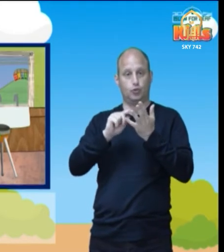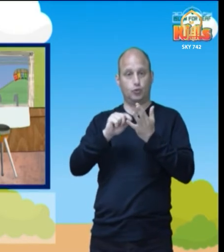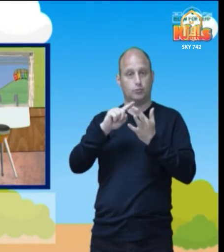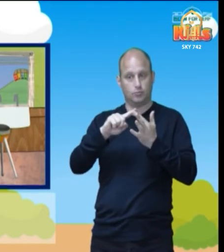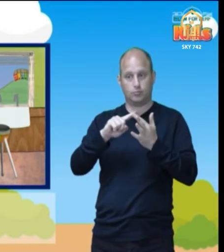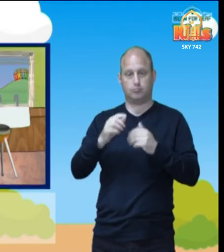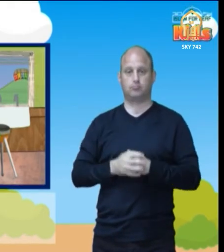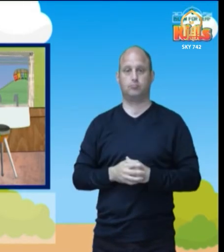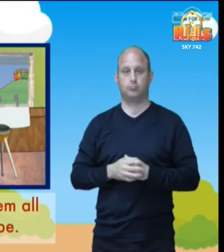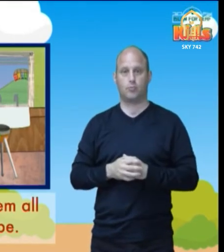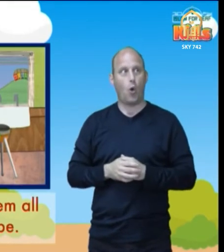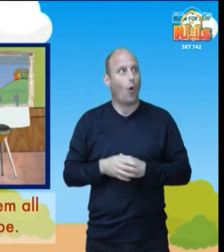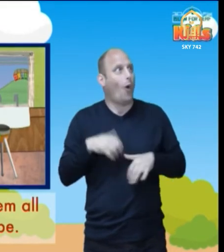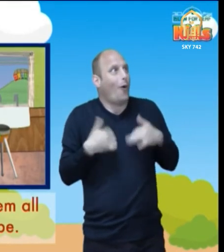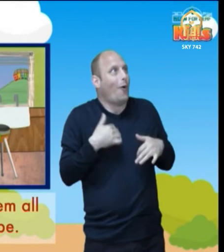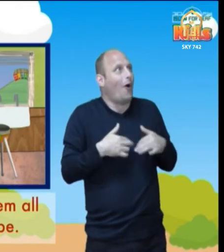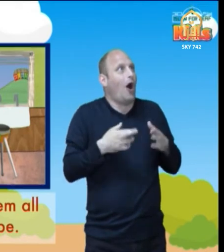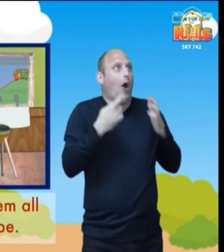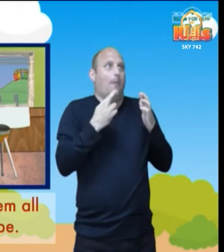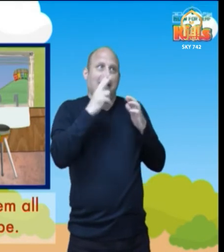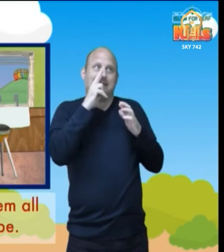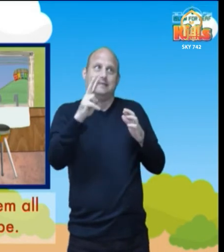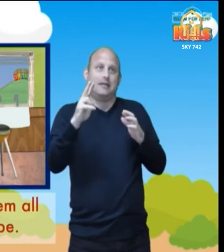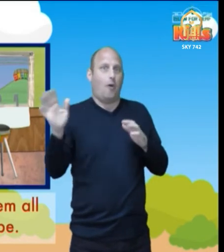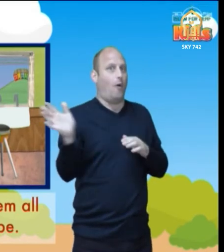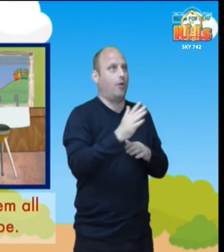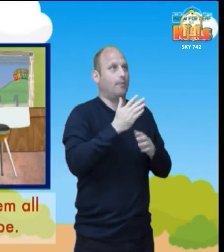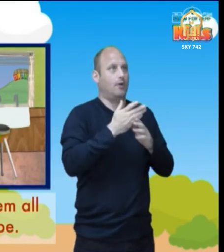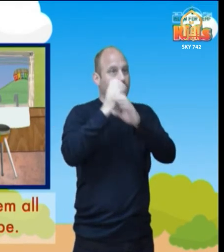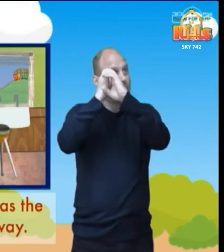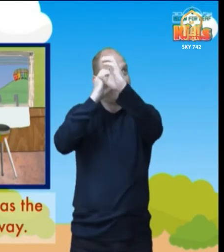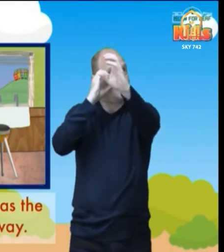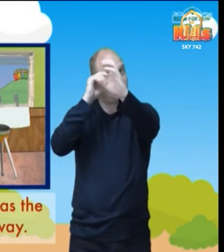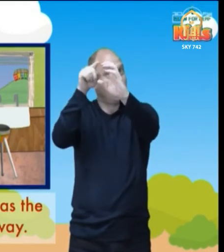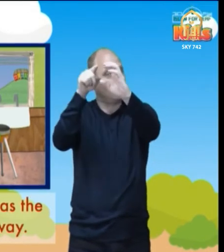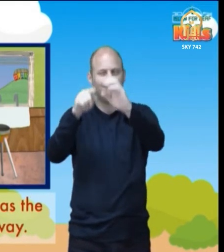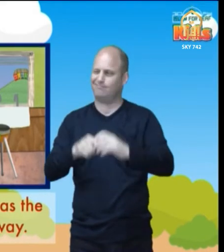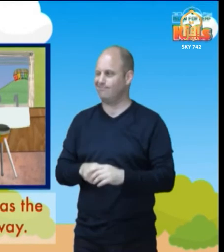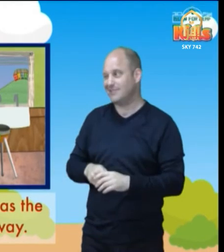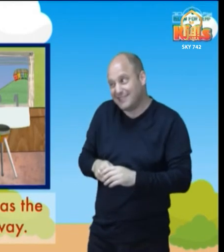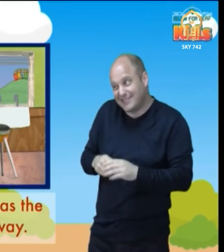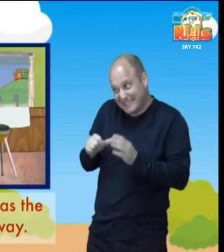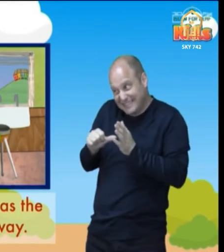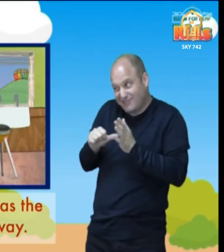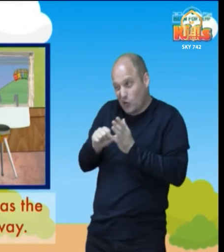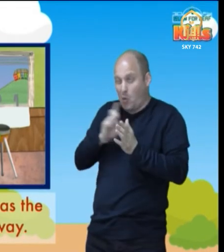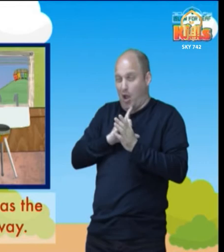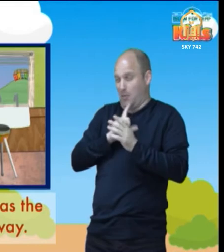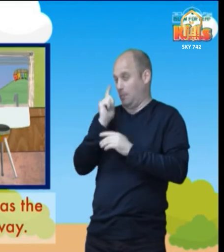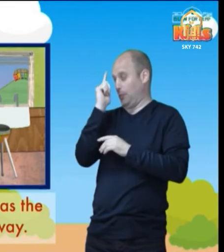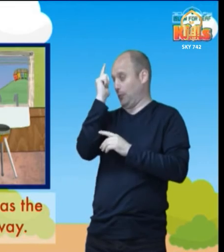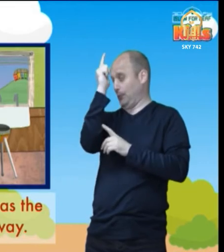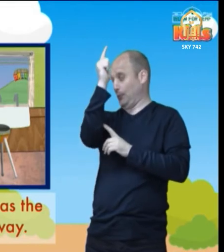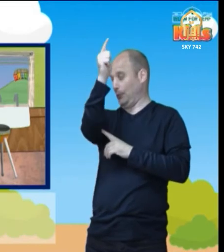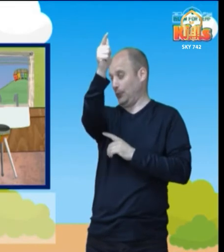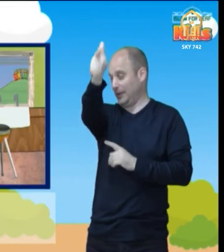How exciting! I hope we can see them all through the telescope. It might be a bit tricky, as the planets are so far